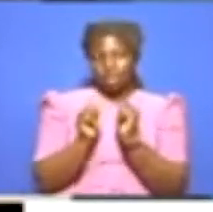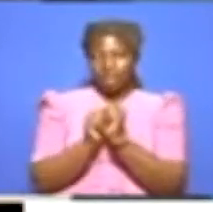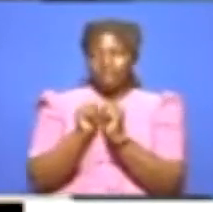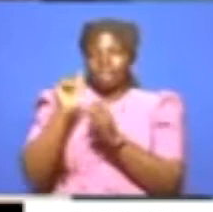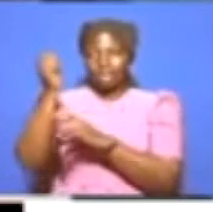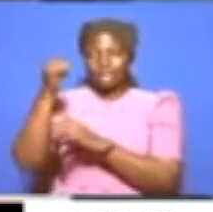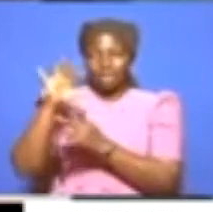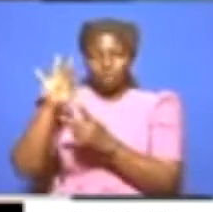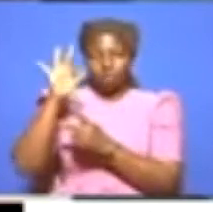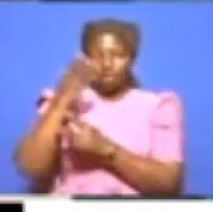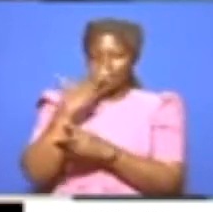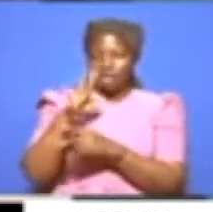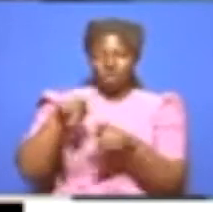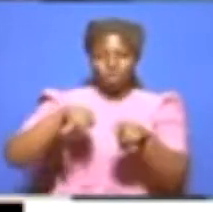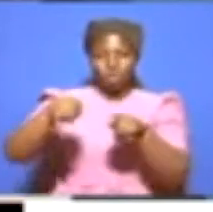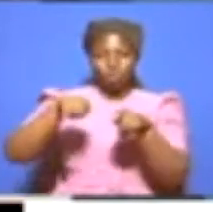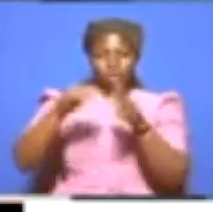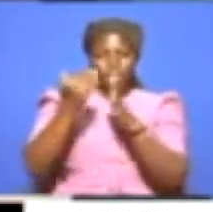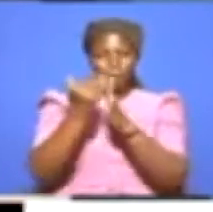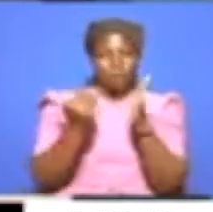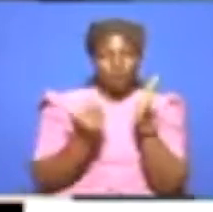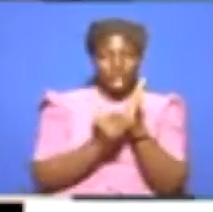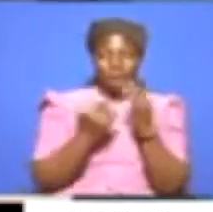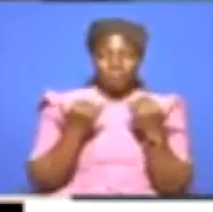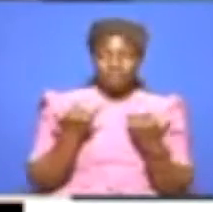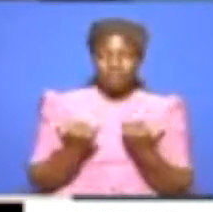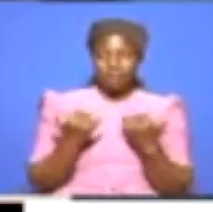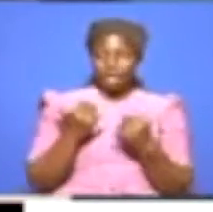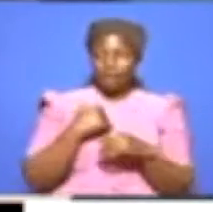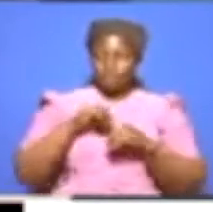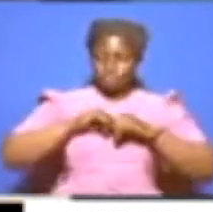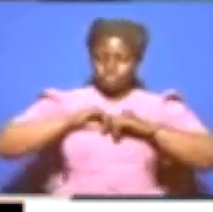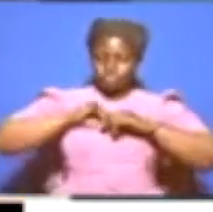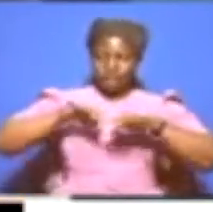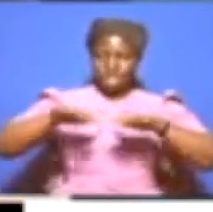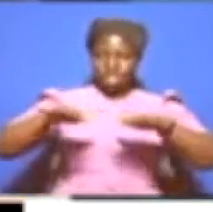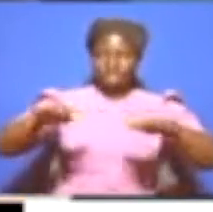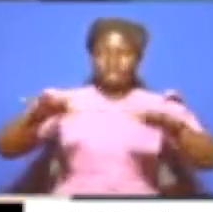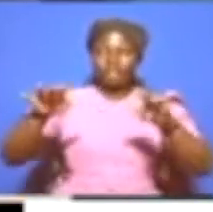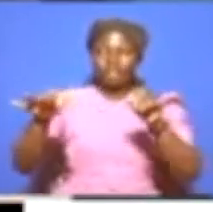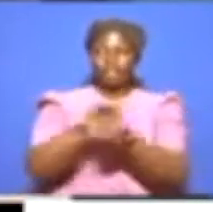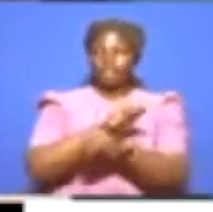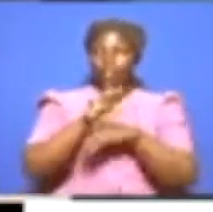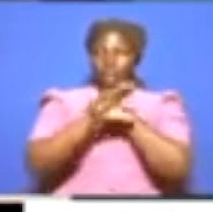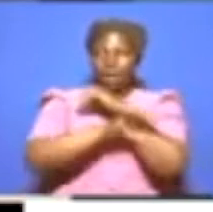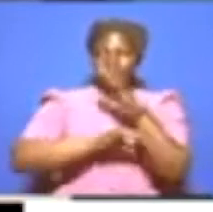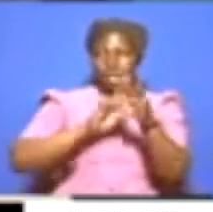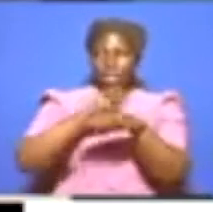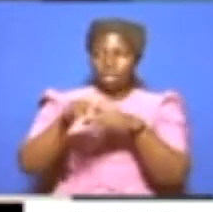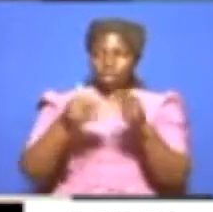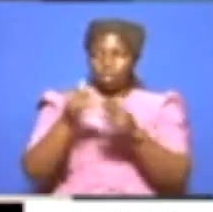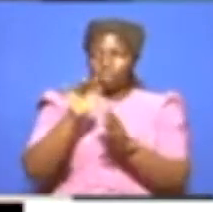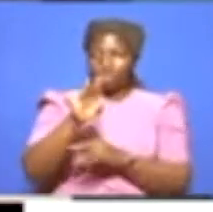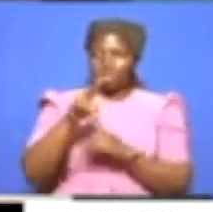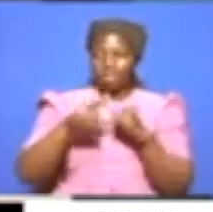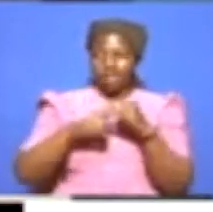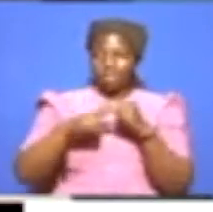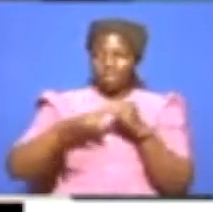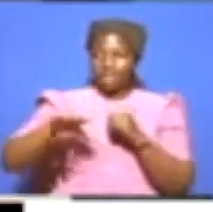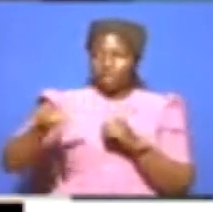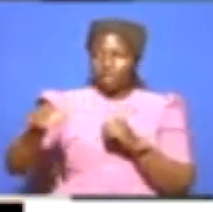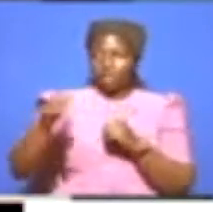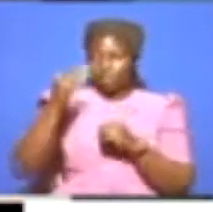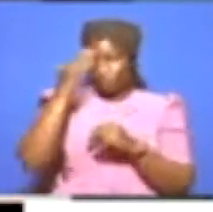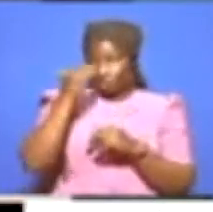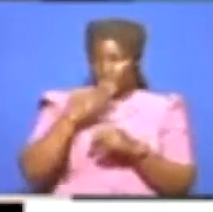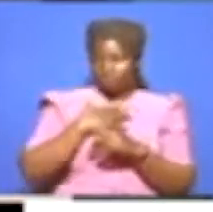to run that program has now spread out to the whole country in all the 47 counties, courtesy of our great partners, the